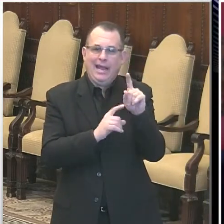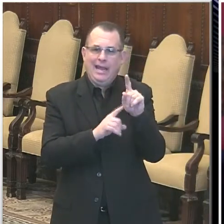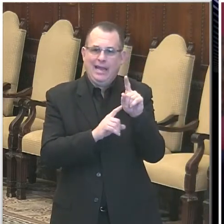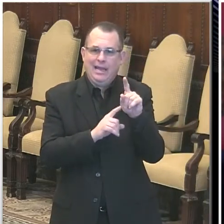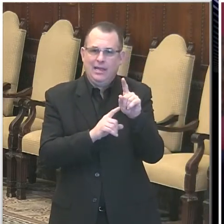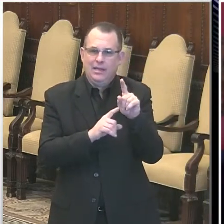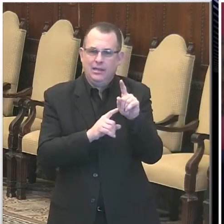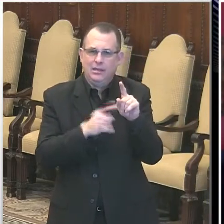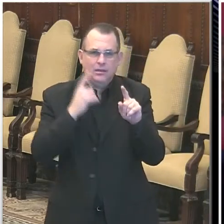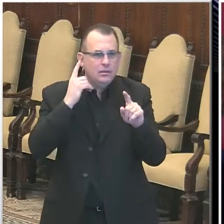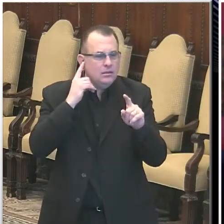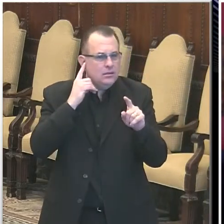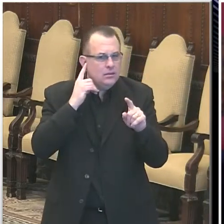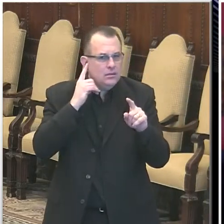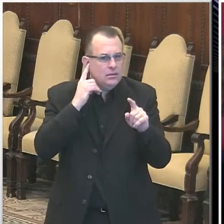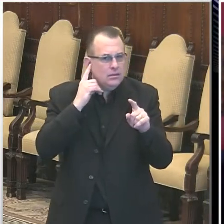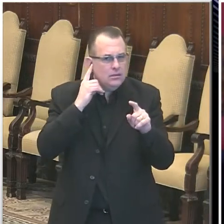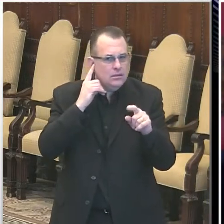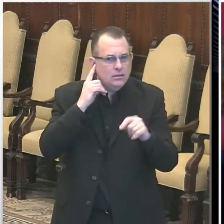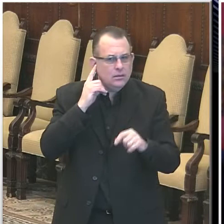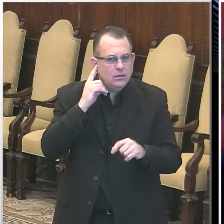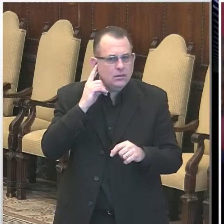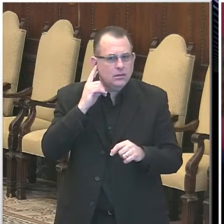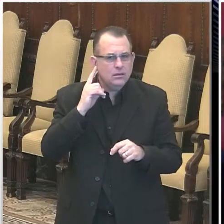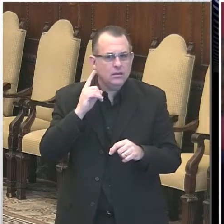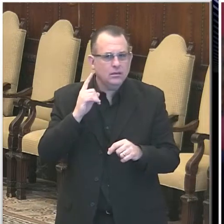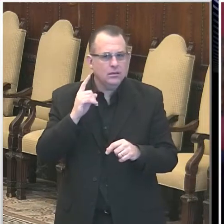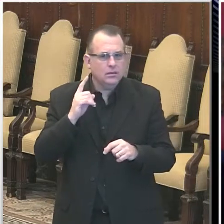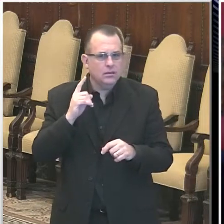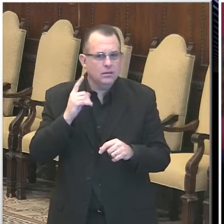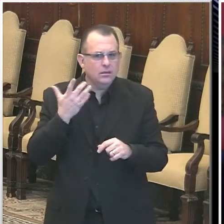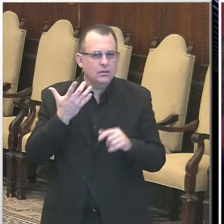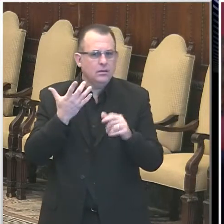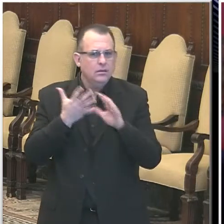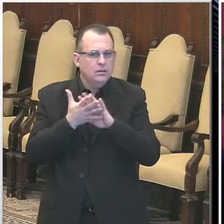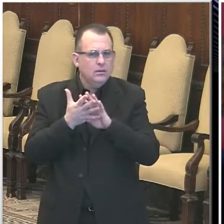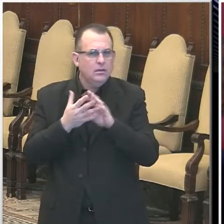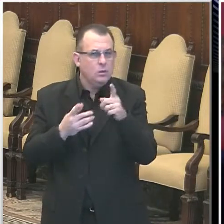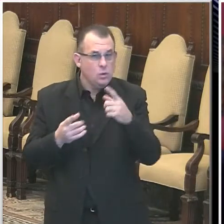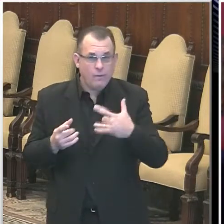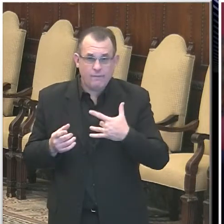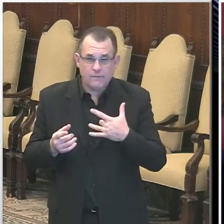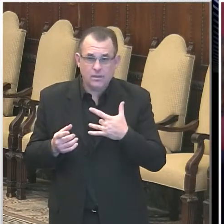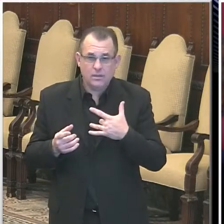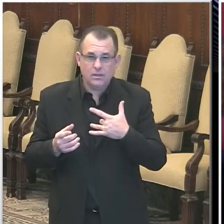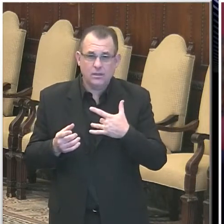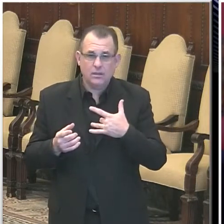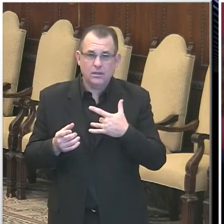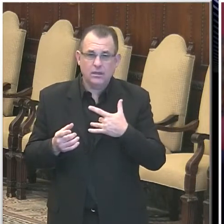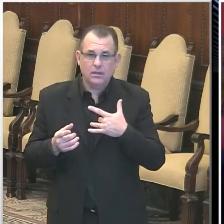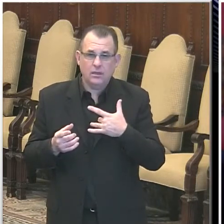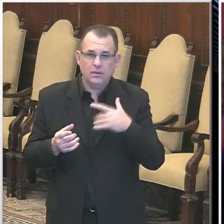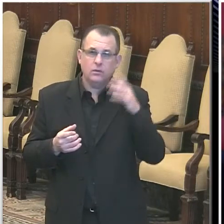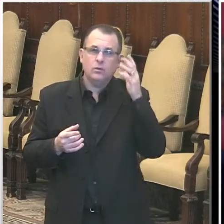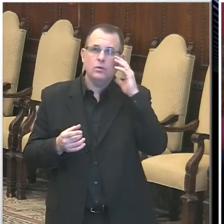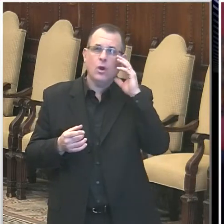given that we have the coronavirus crisis at this time when they're trying to find a cure? Why or why